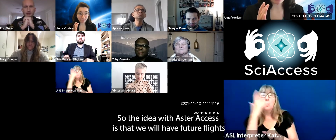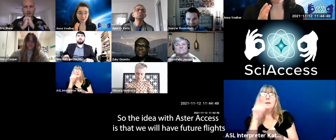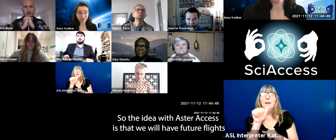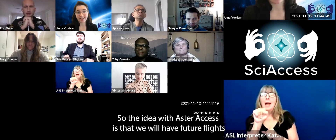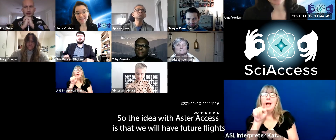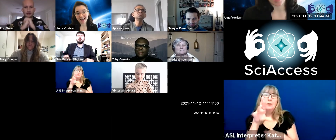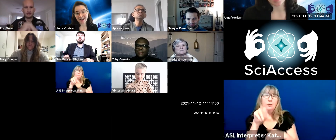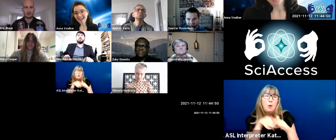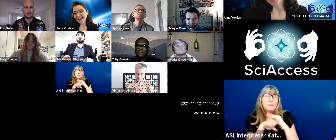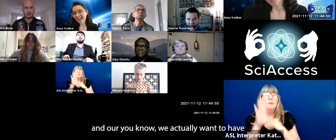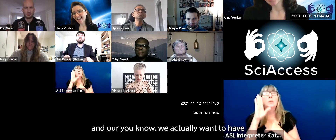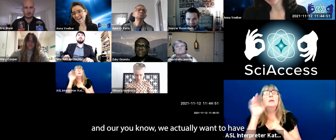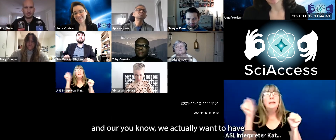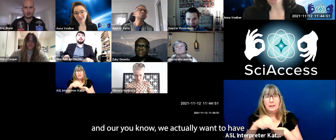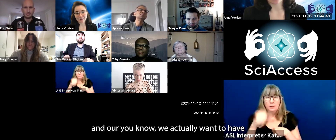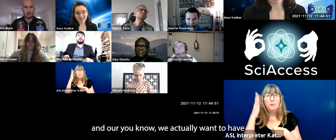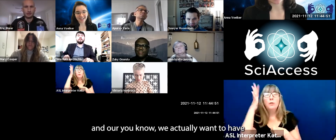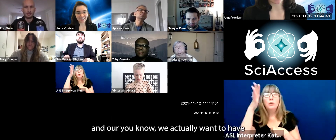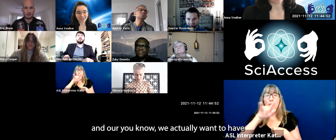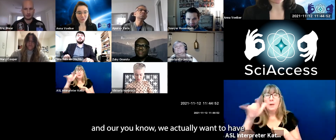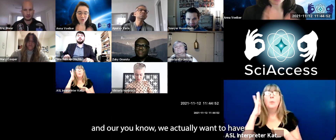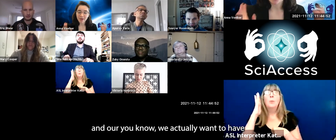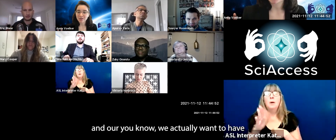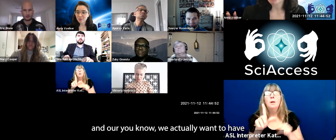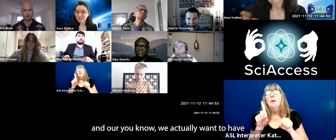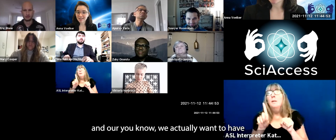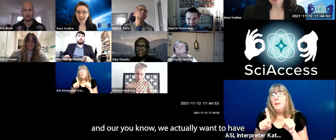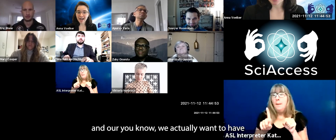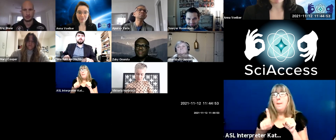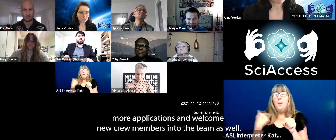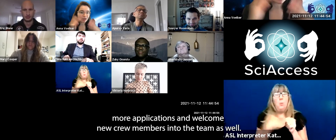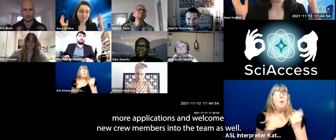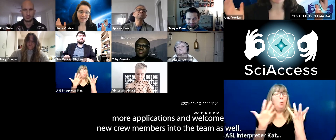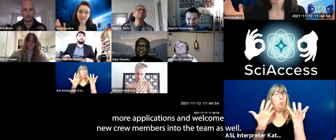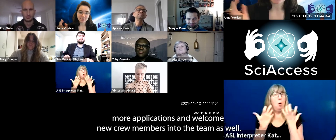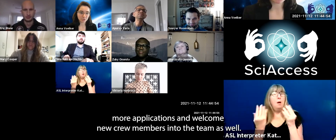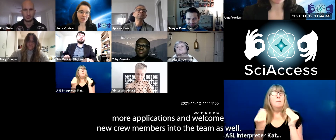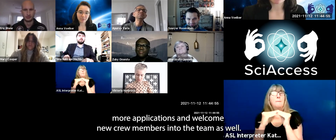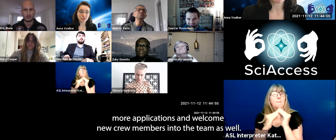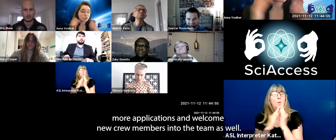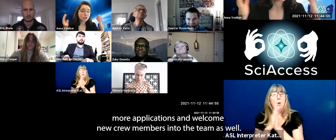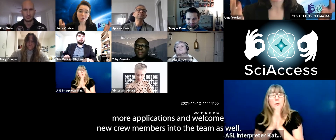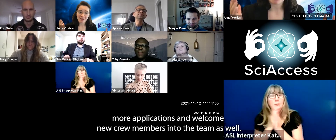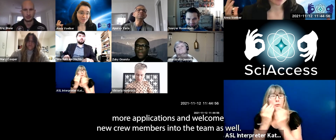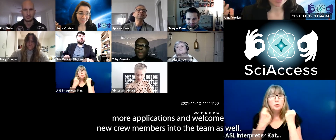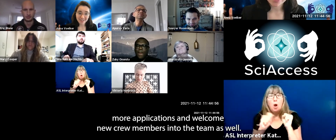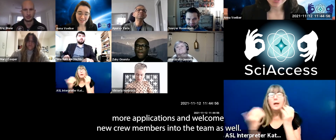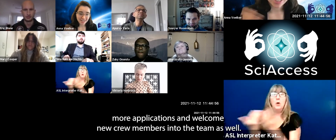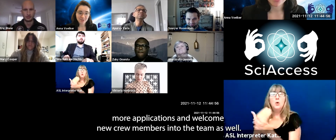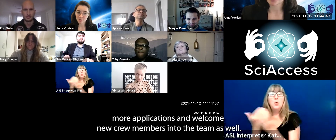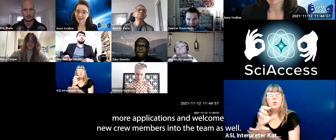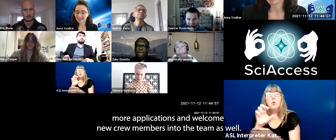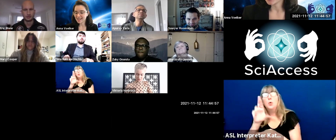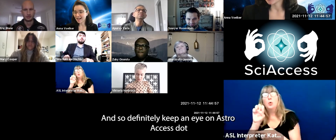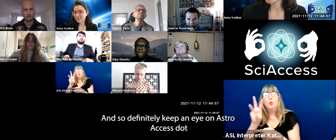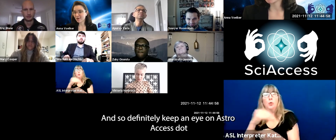have future flights and we actually want to have more applications and welcome new crew members into the team